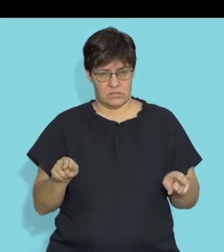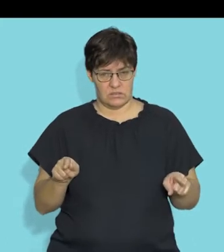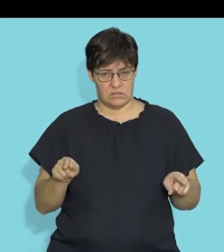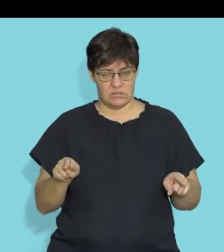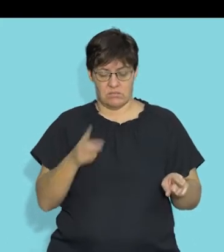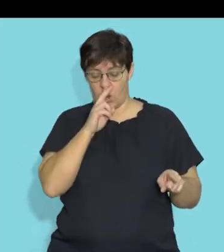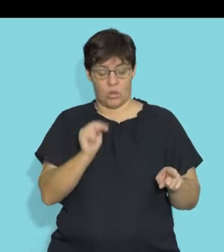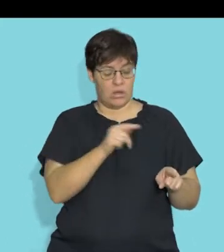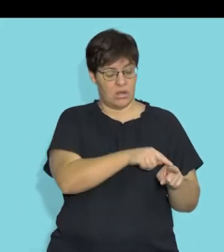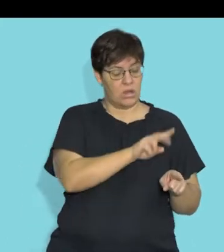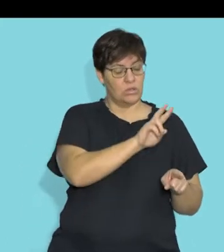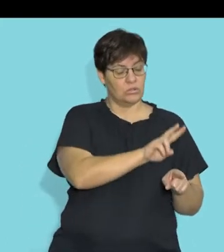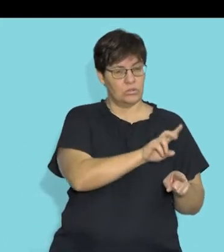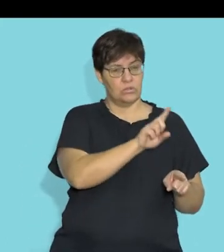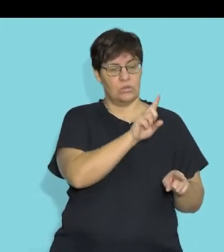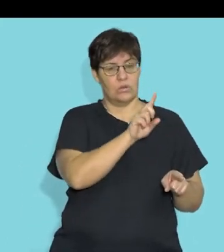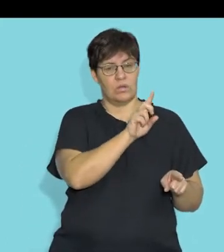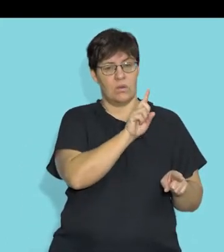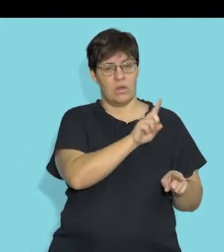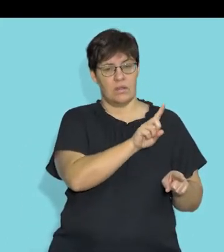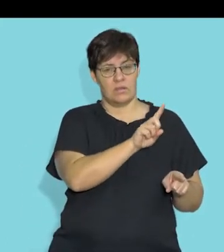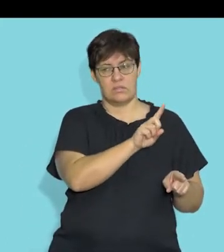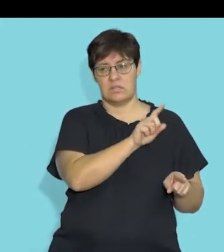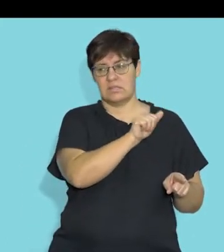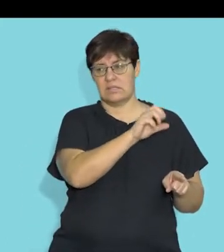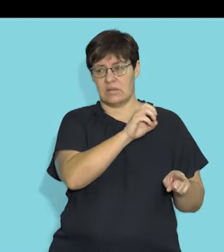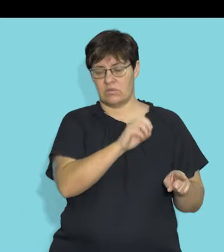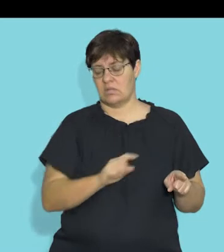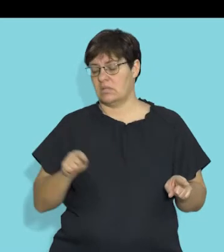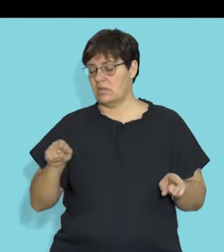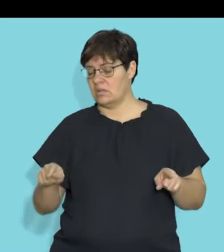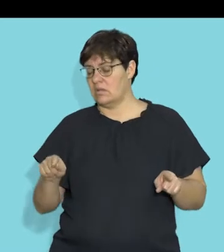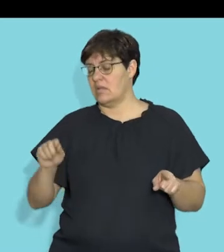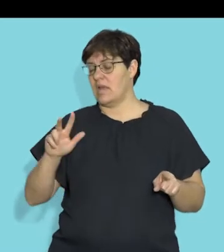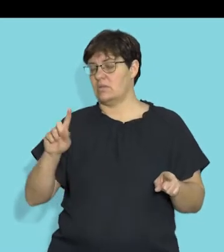it's 201,600, and if you're looking at Solo, it's